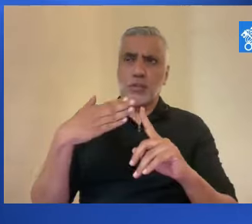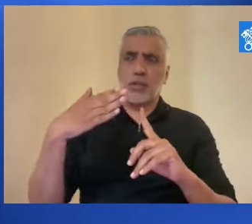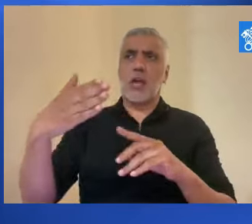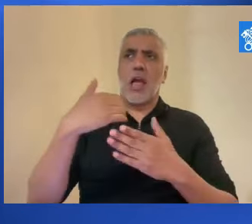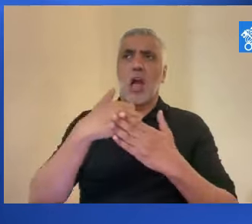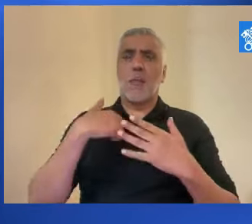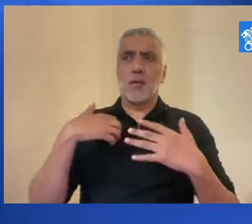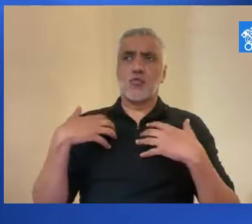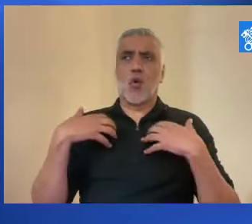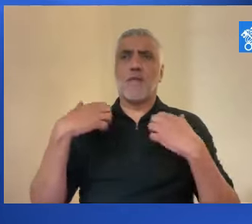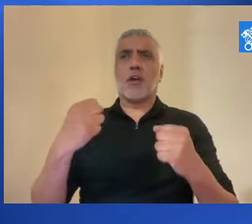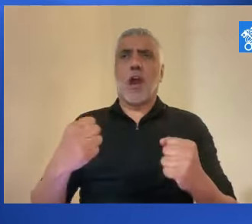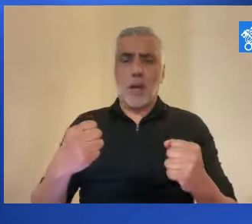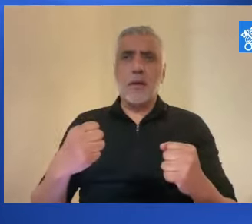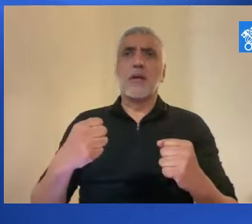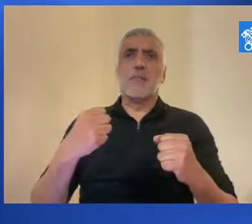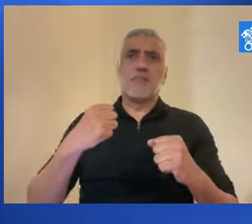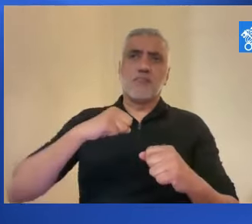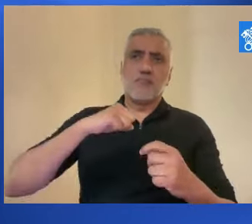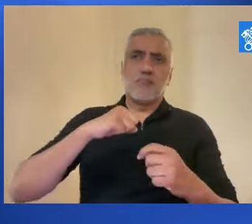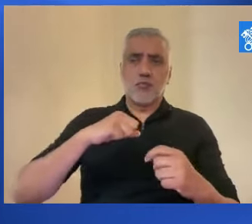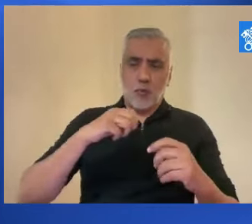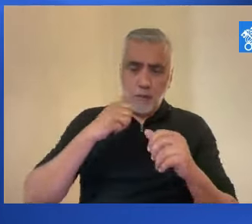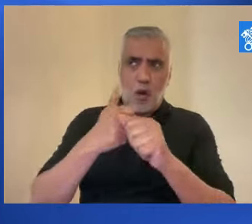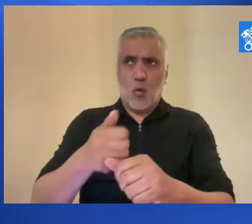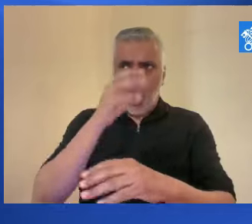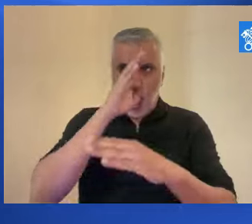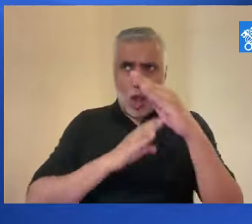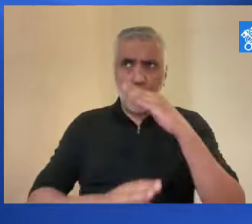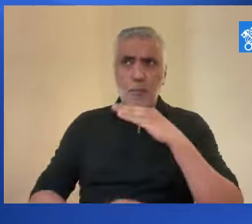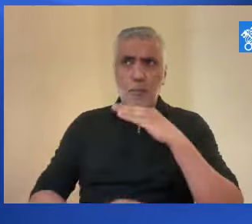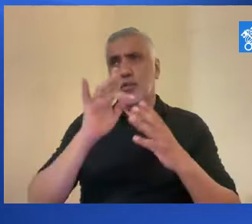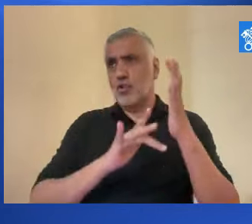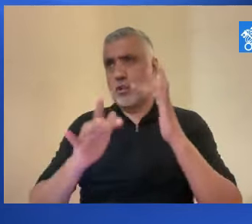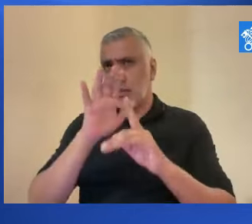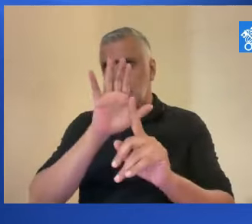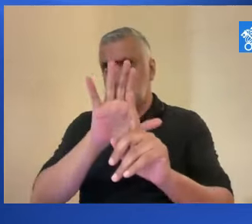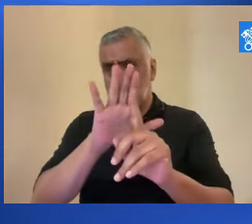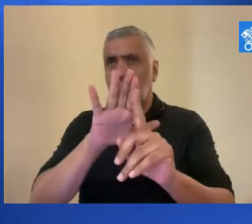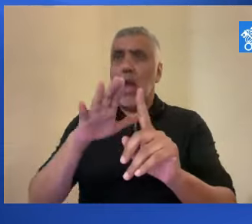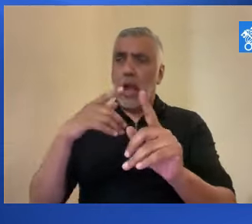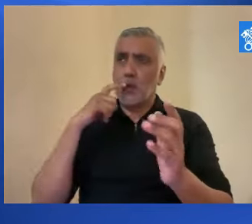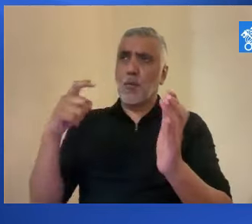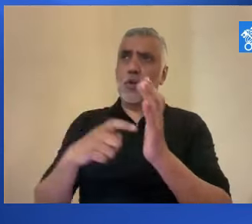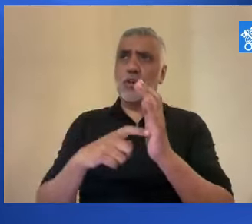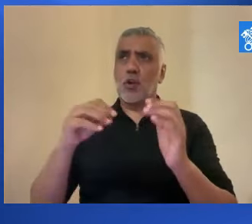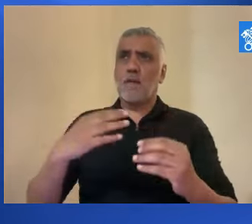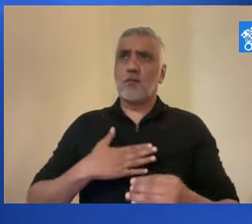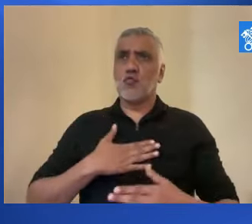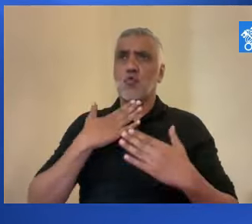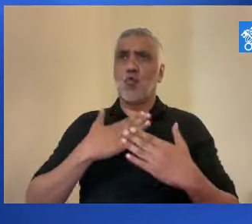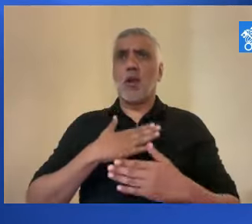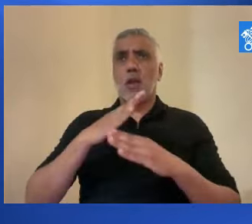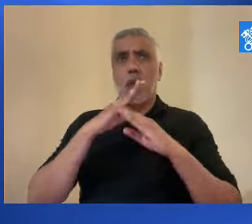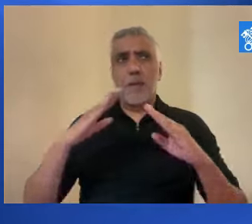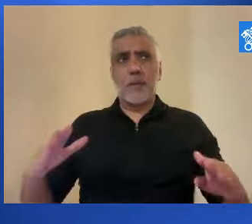humbly in the footsteps of Jesus, and to bear witness to the joy and peace of his kingdom. The Holy Father will now